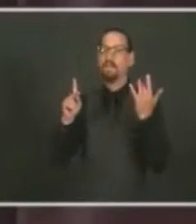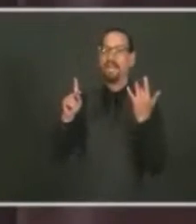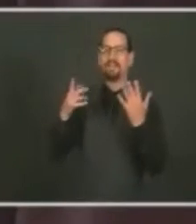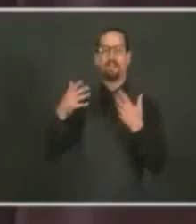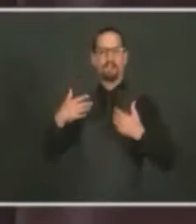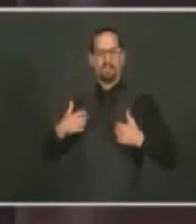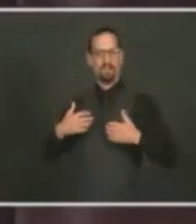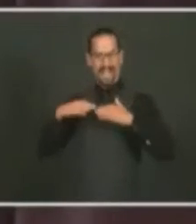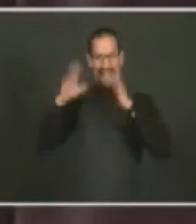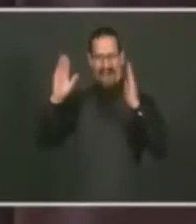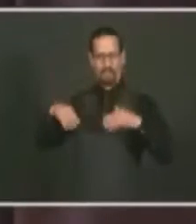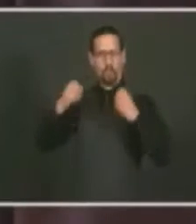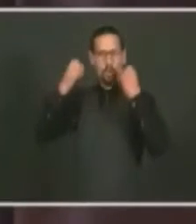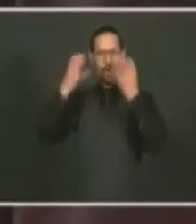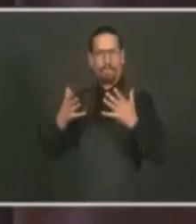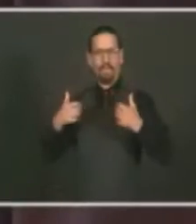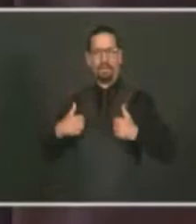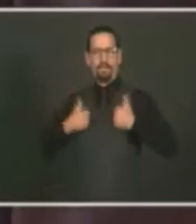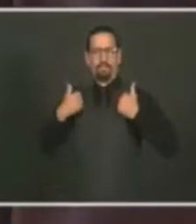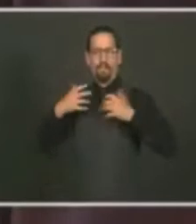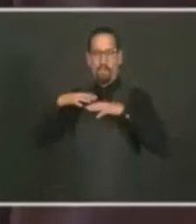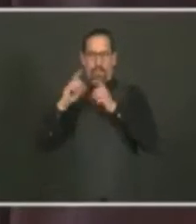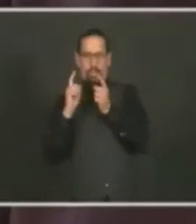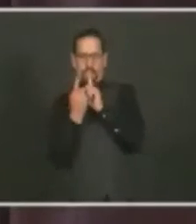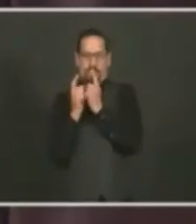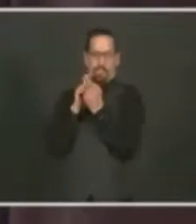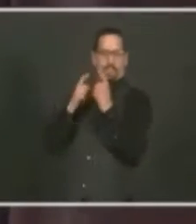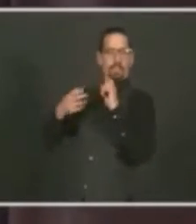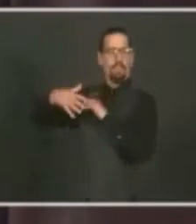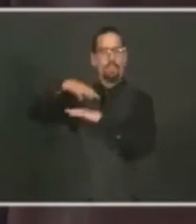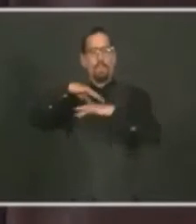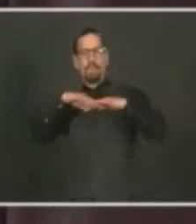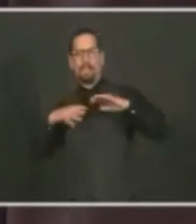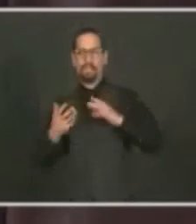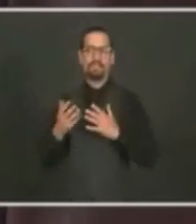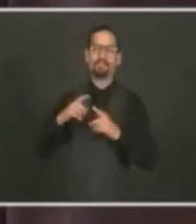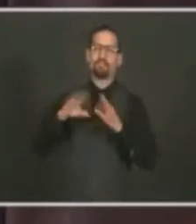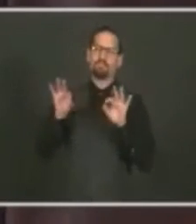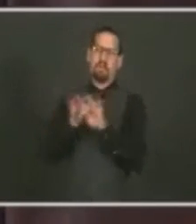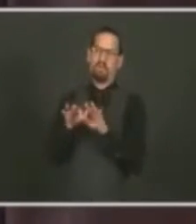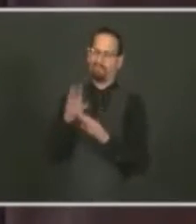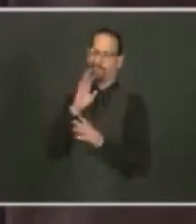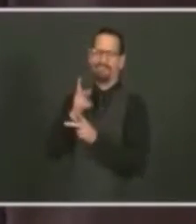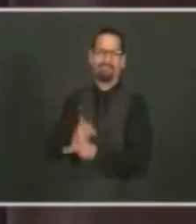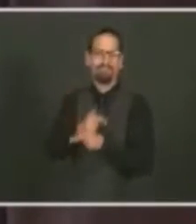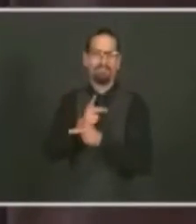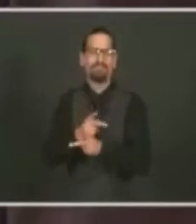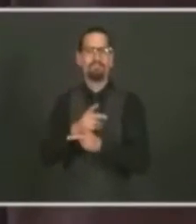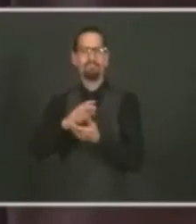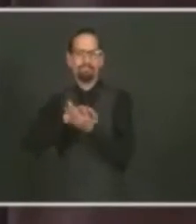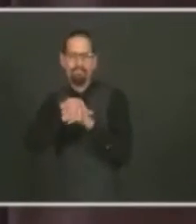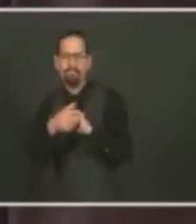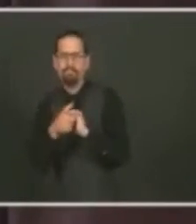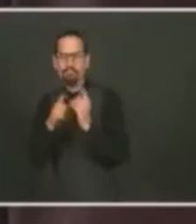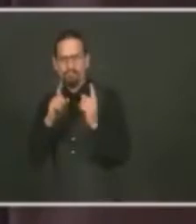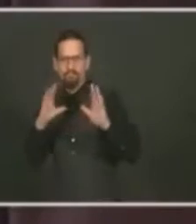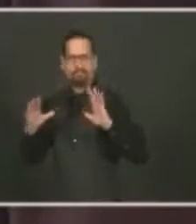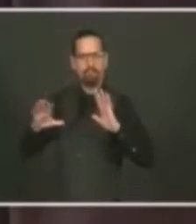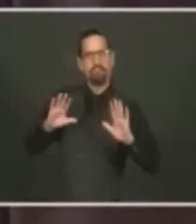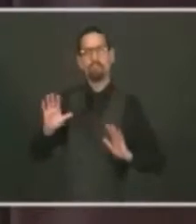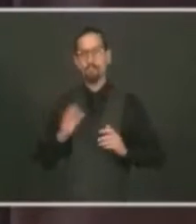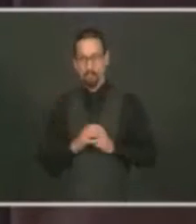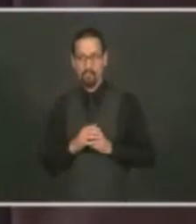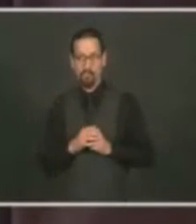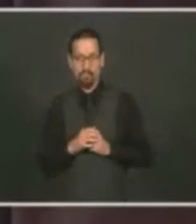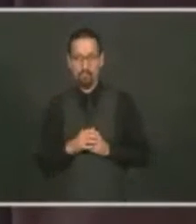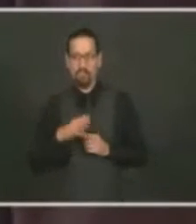you live in one of those communities, just be careful. We now know how to